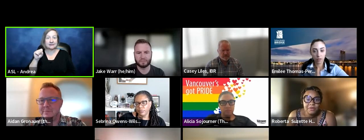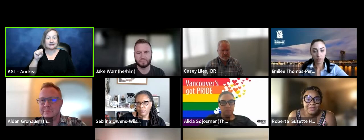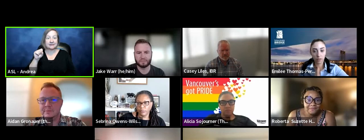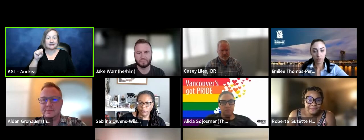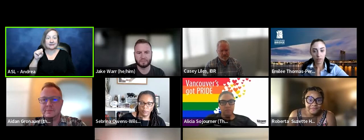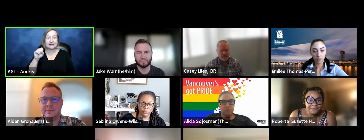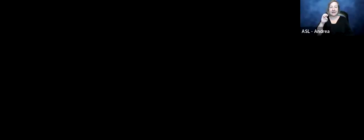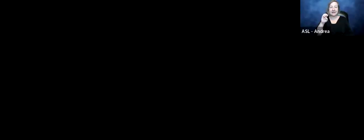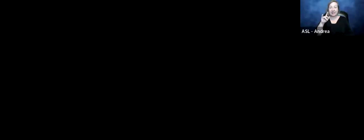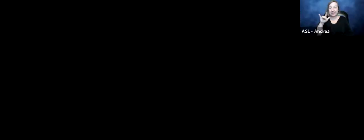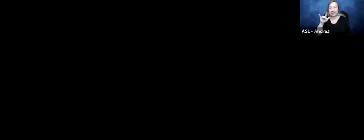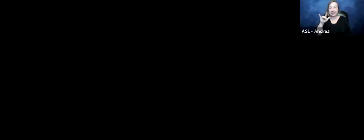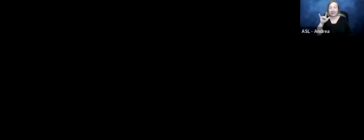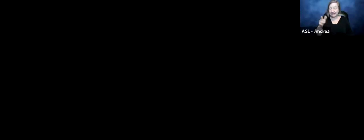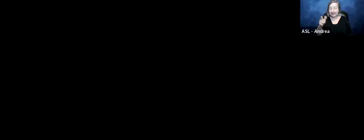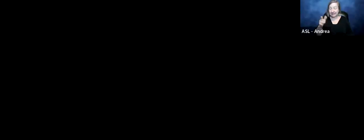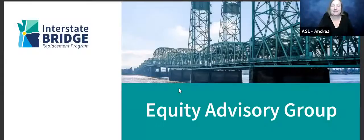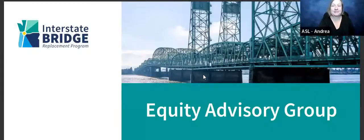Emily?